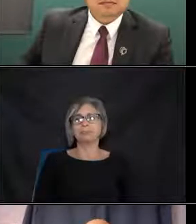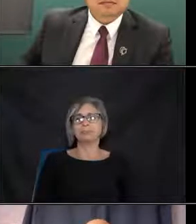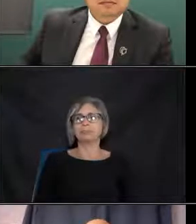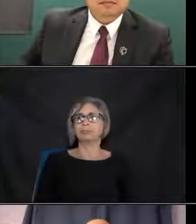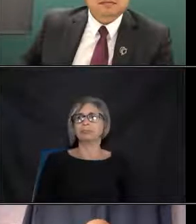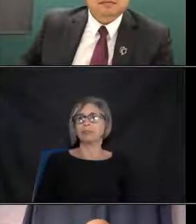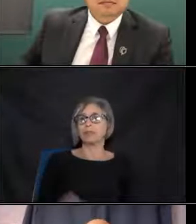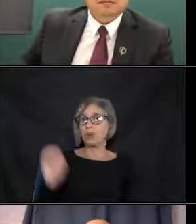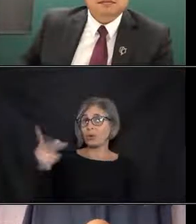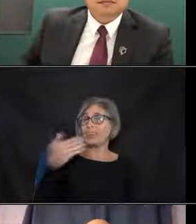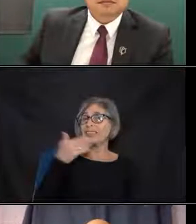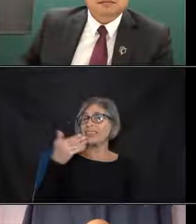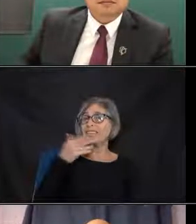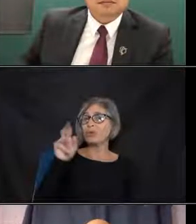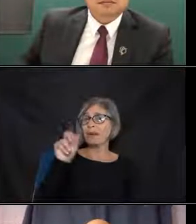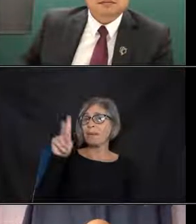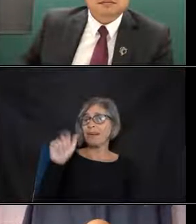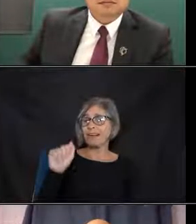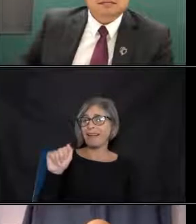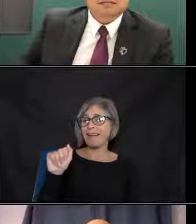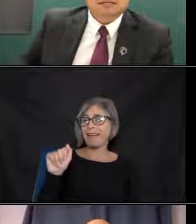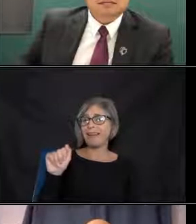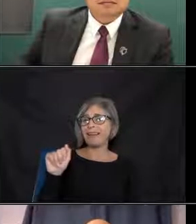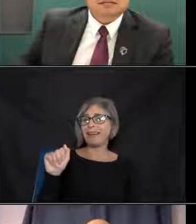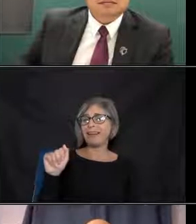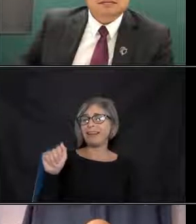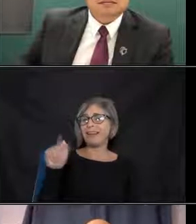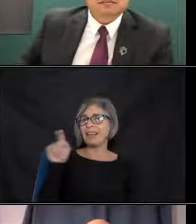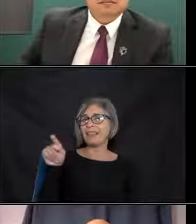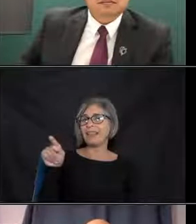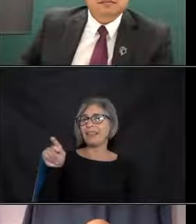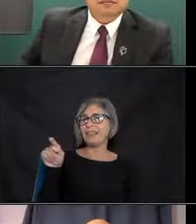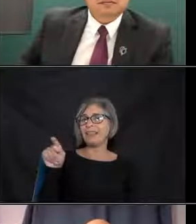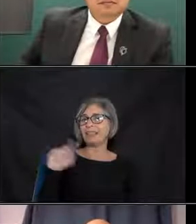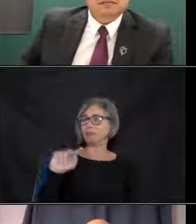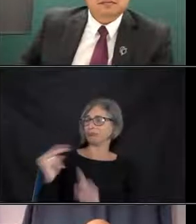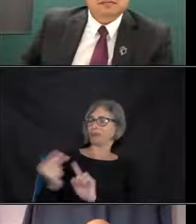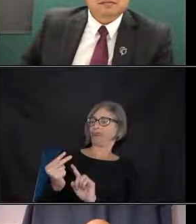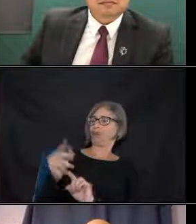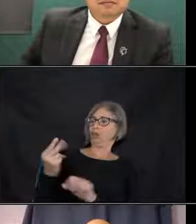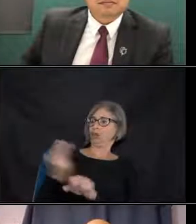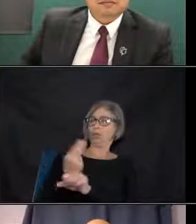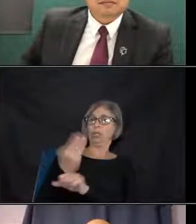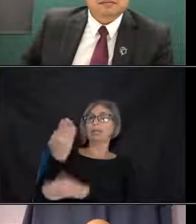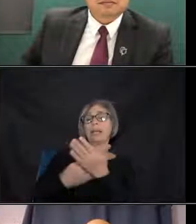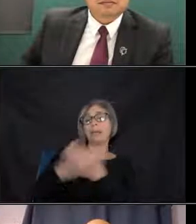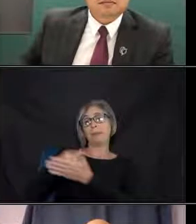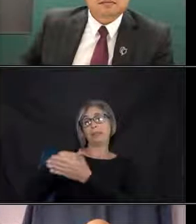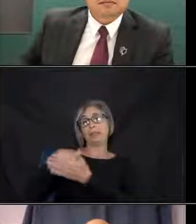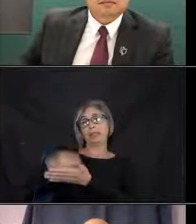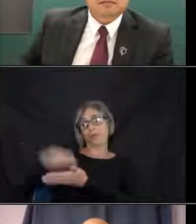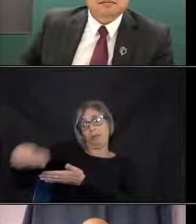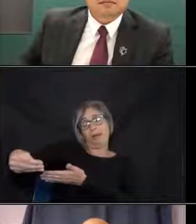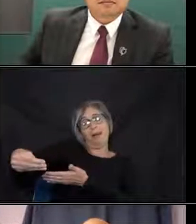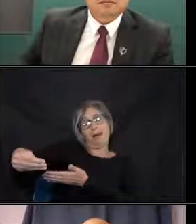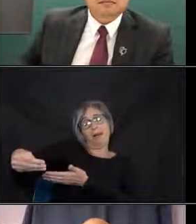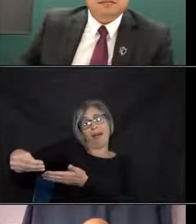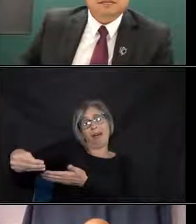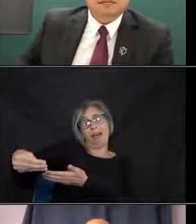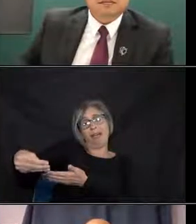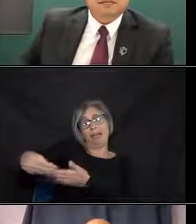Well, thank you, Rebecca. The aspect of it is that we're using some of the funds to buy